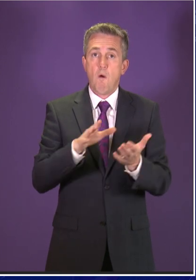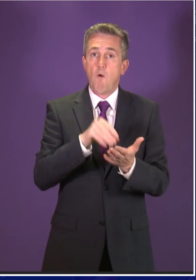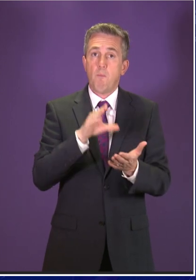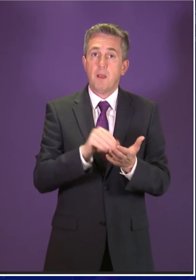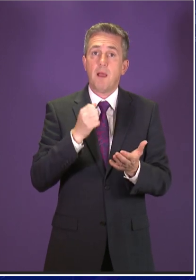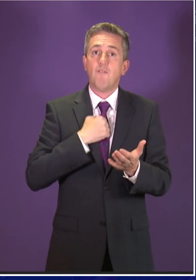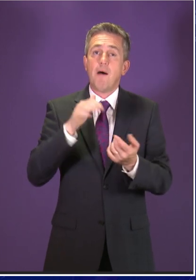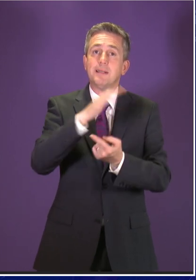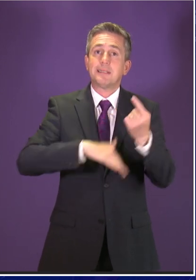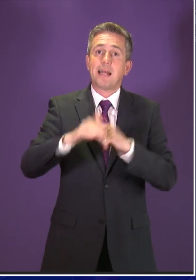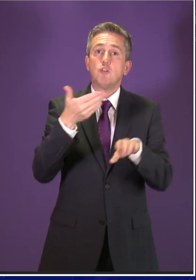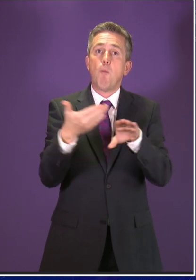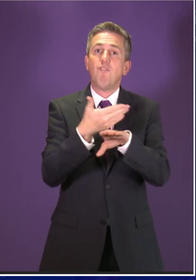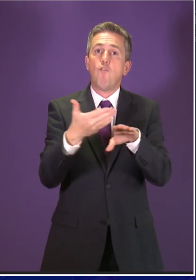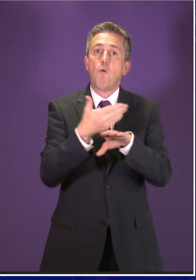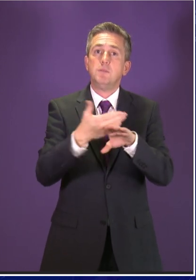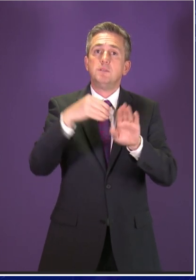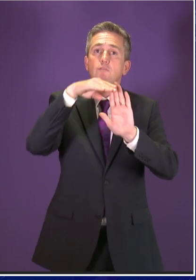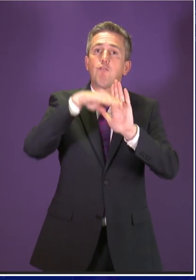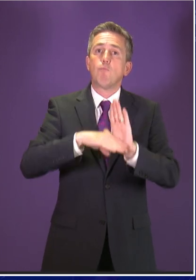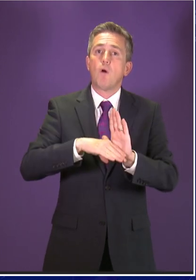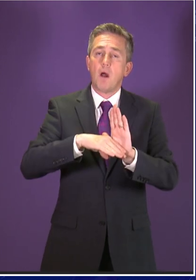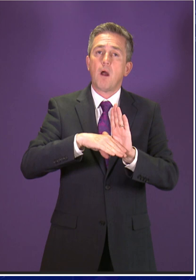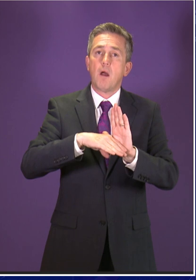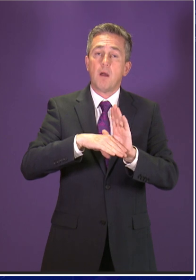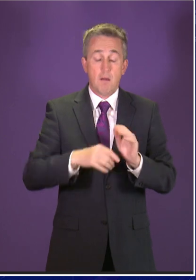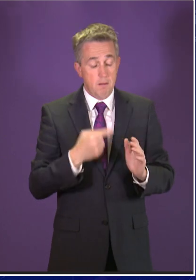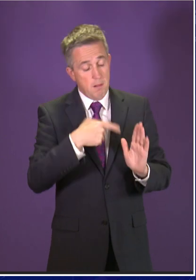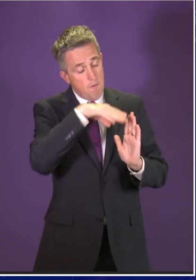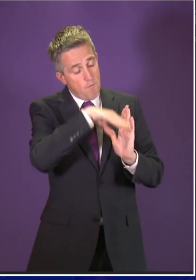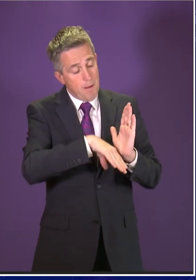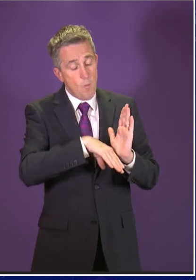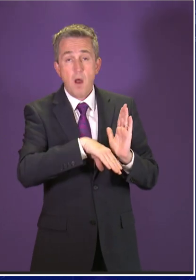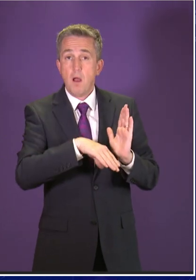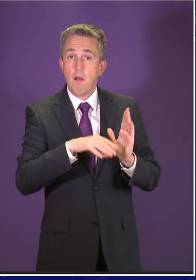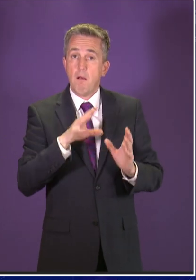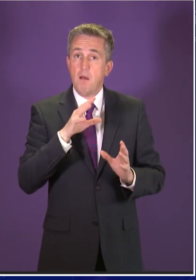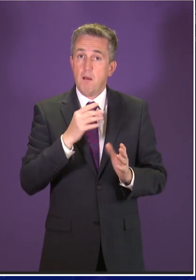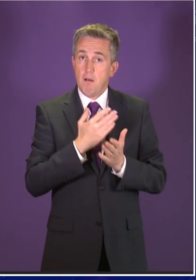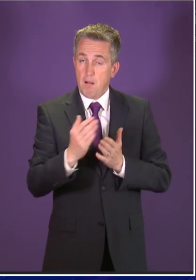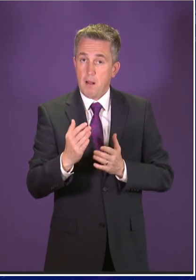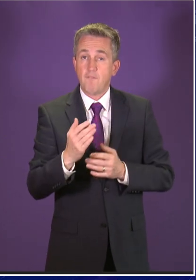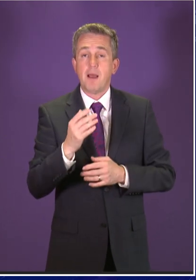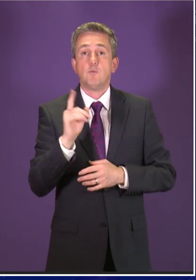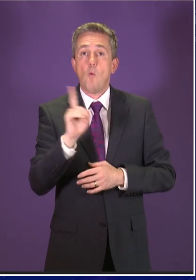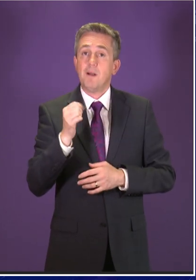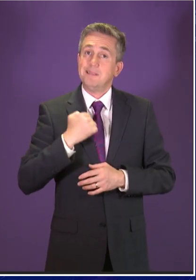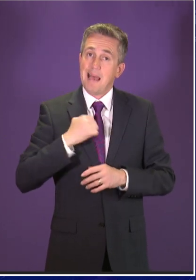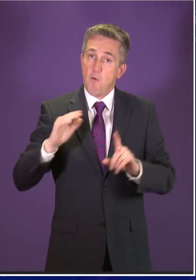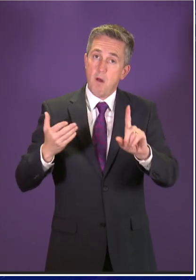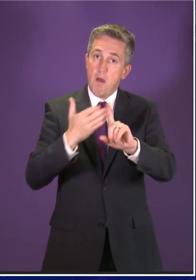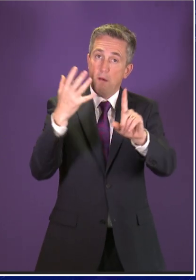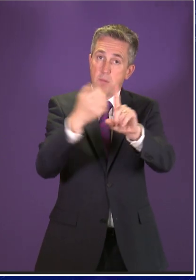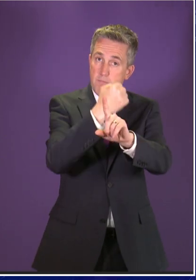National Performance Framework. That's a document that sets out the Scottish Government's overall purpose, and